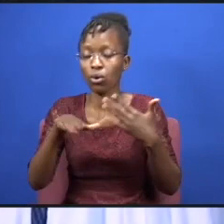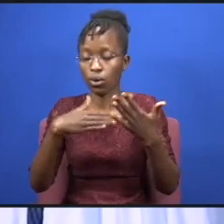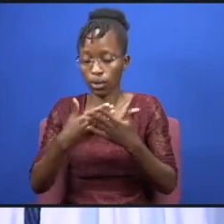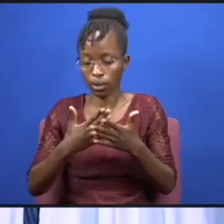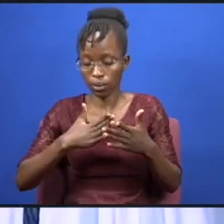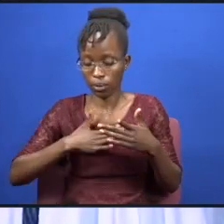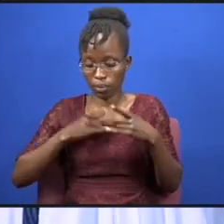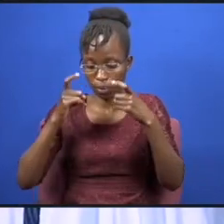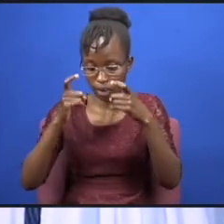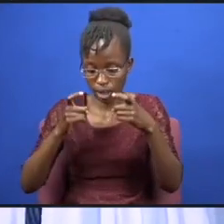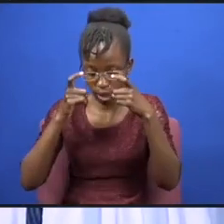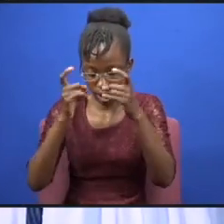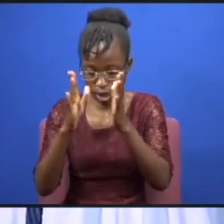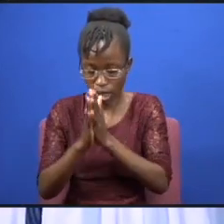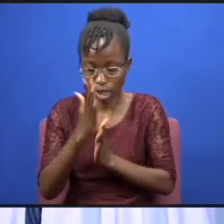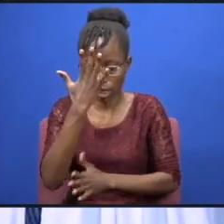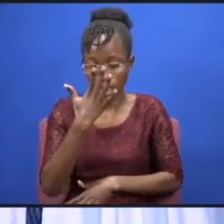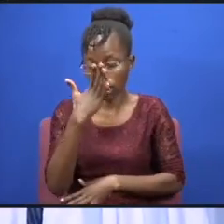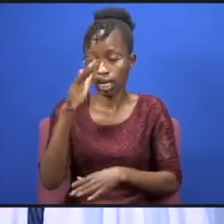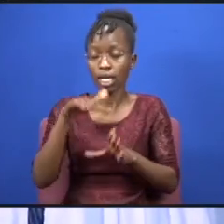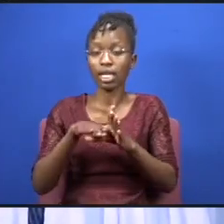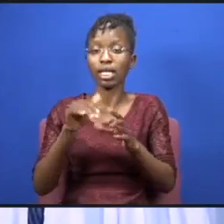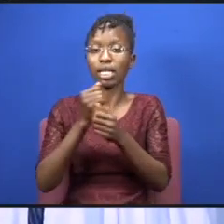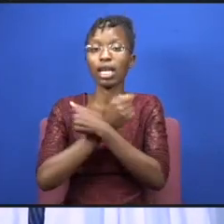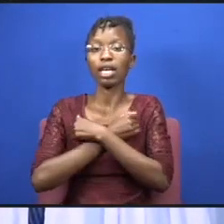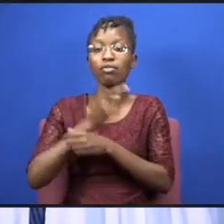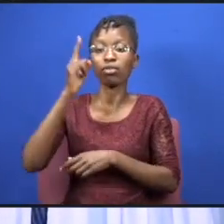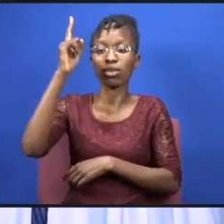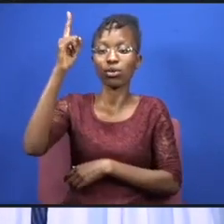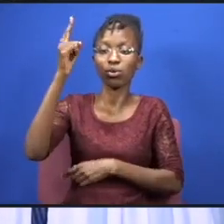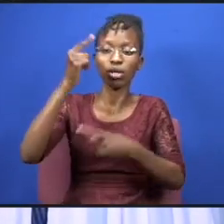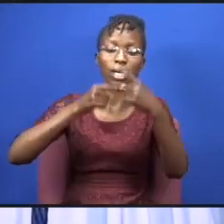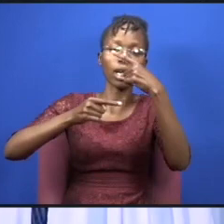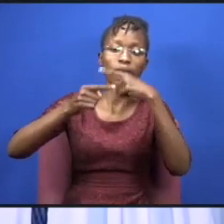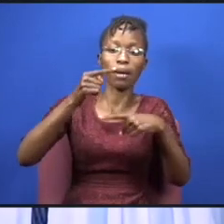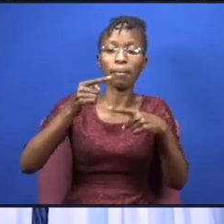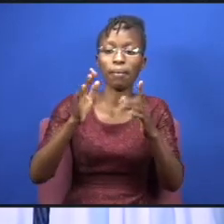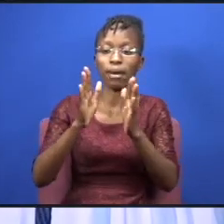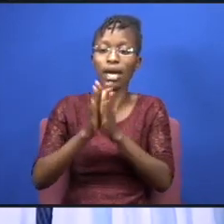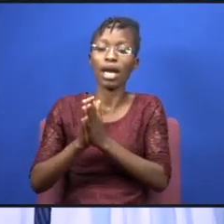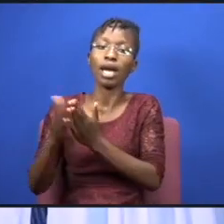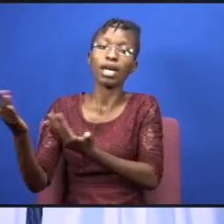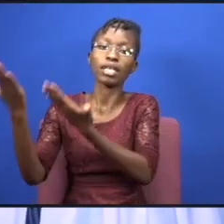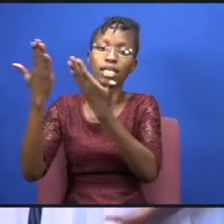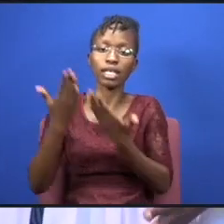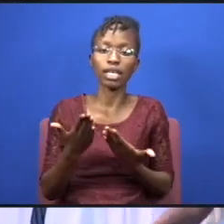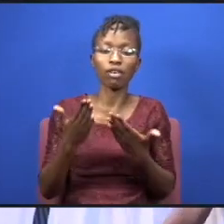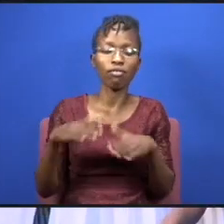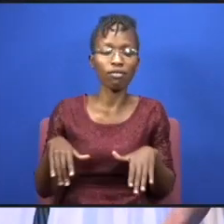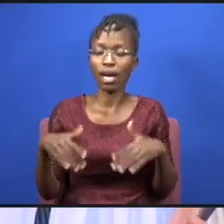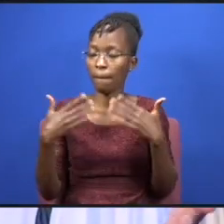my sin and shame. Lord, in love you came and